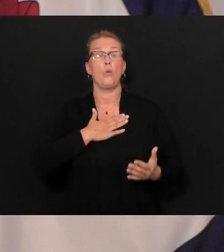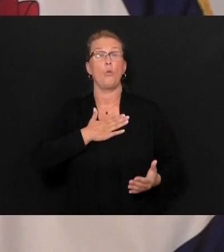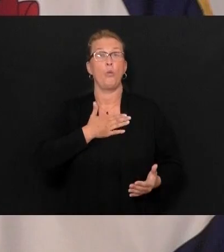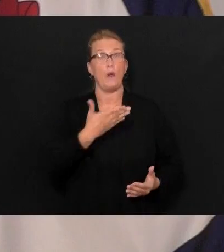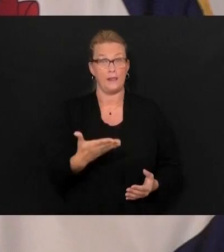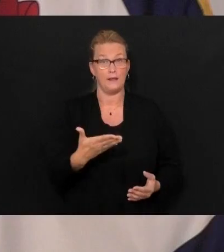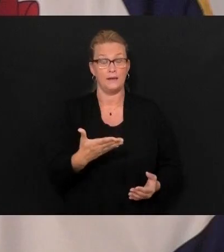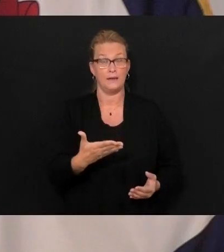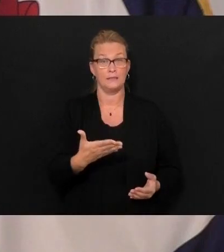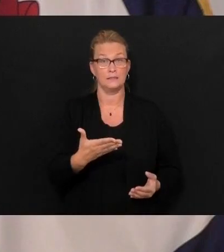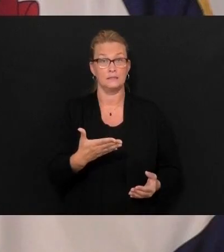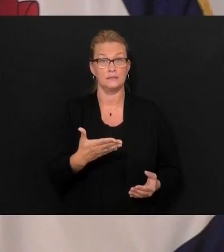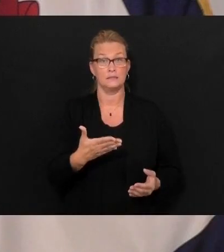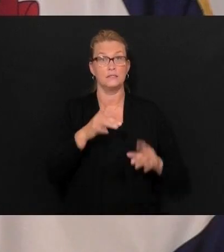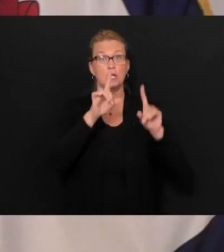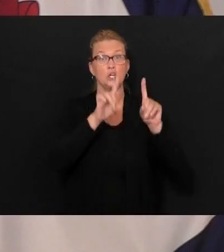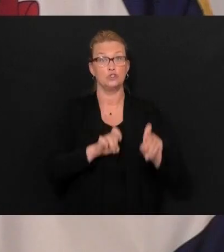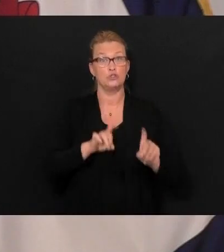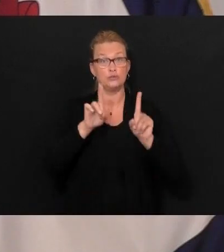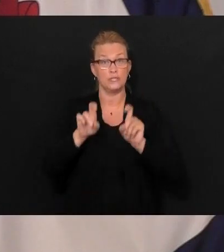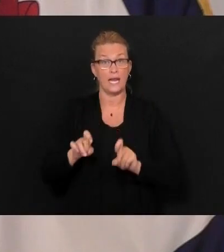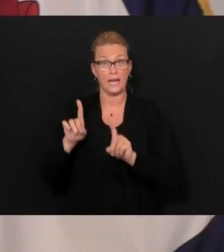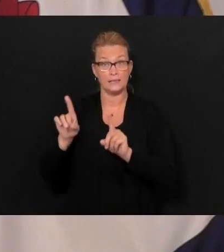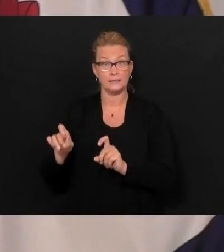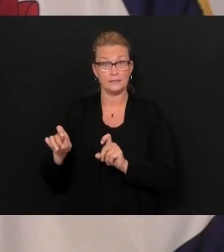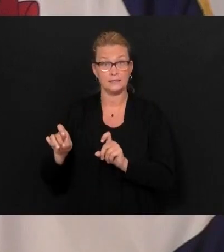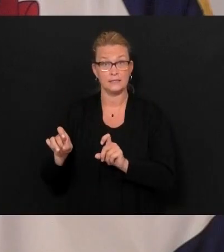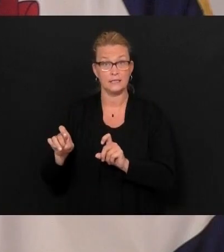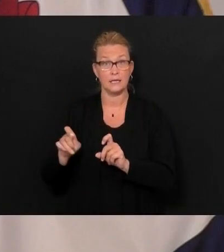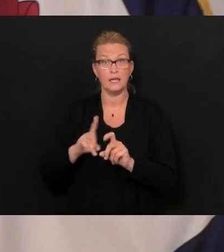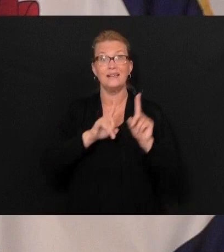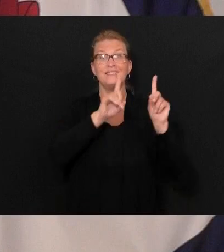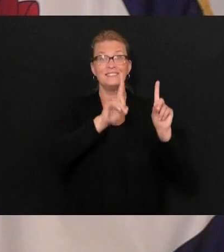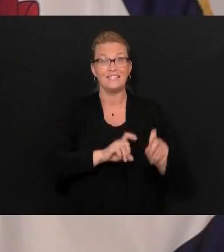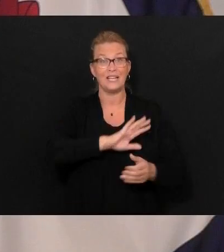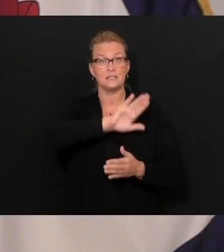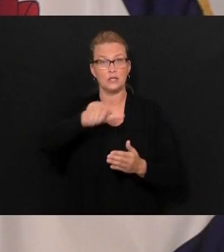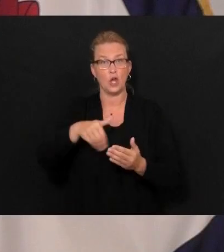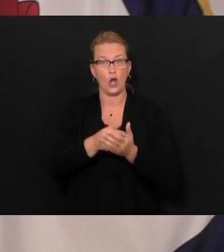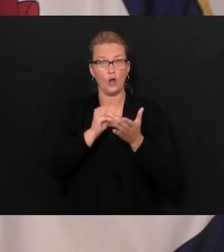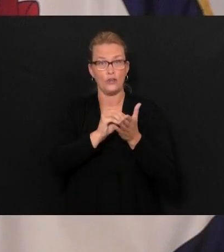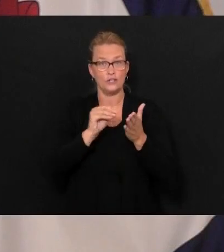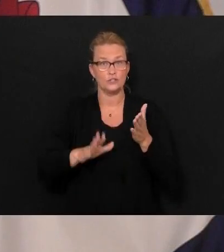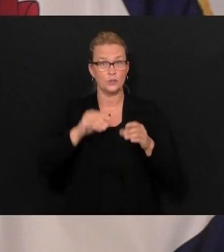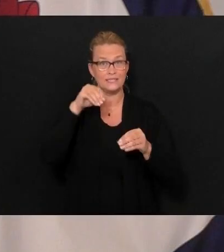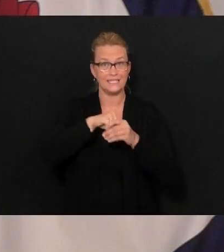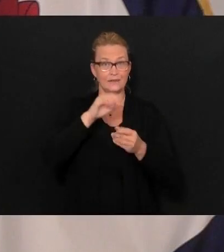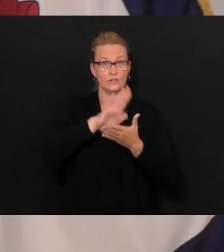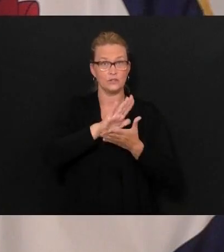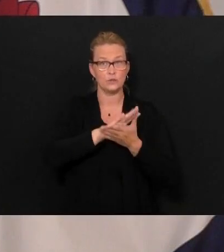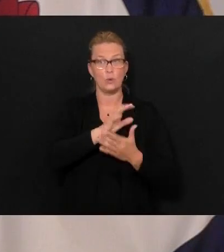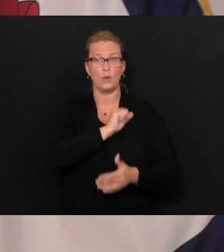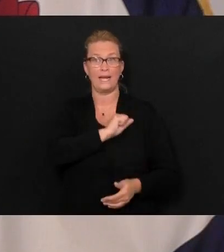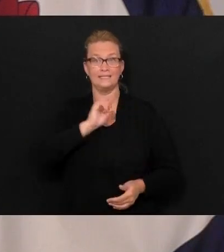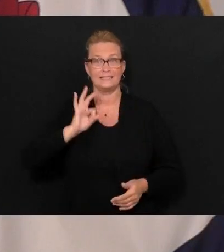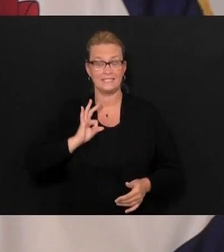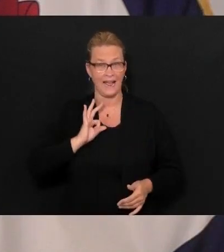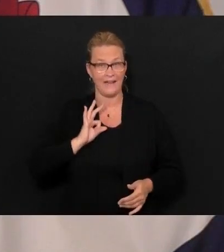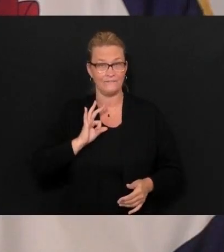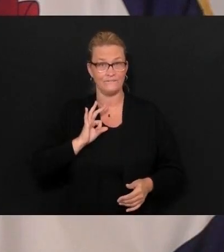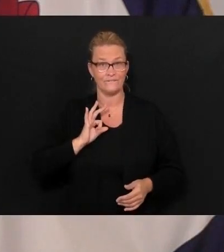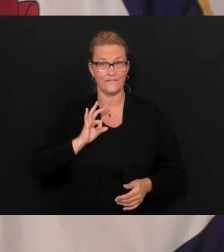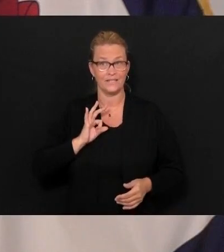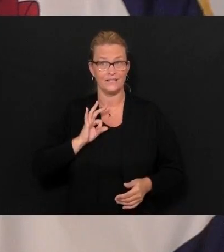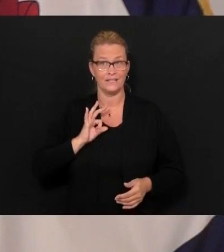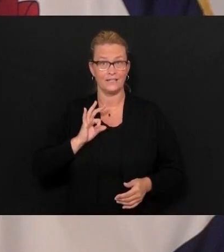willingness to test all the kids in the school as well as the staff, and absolutely,